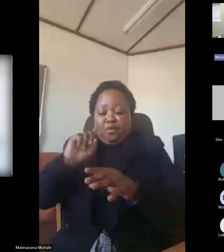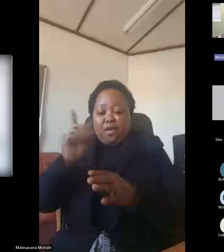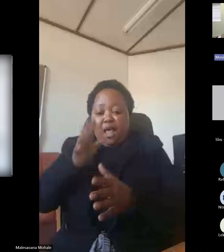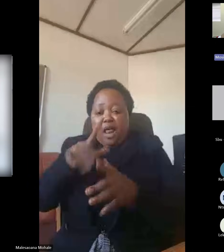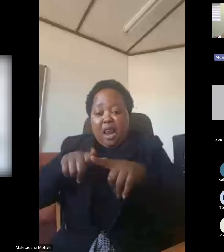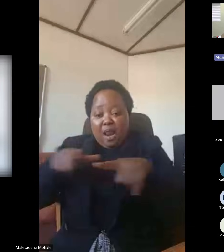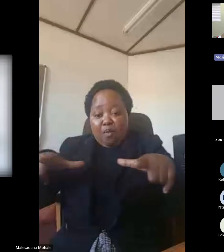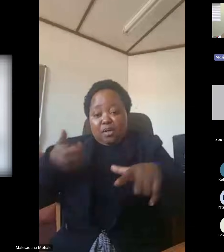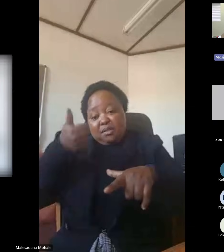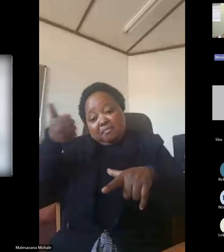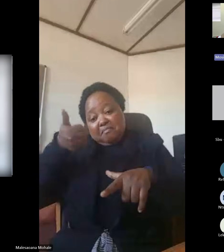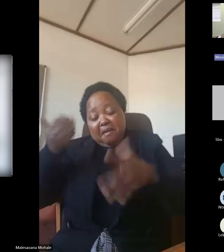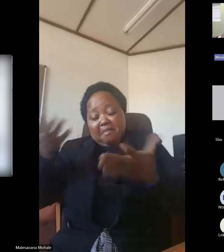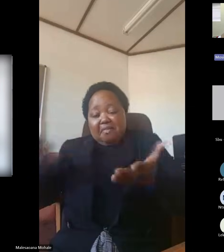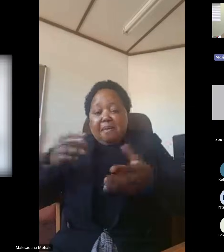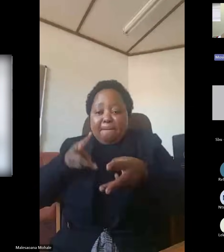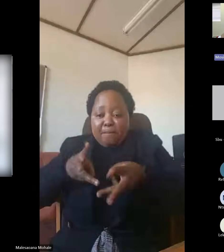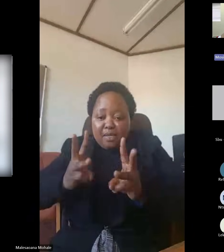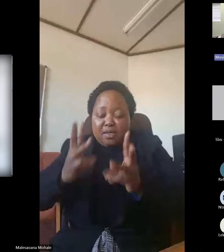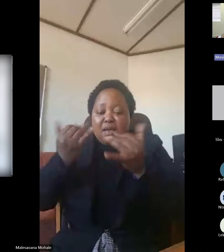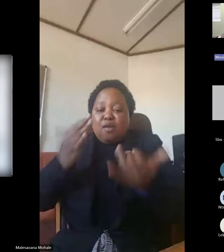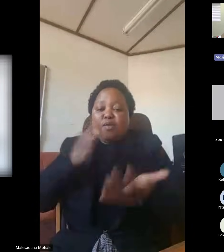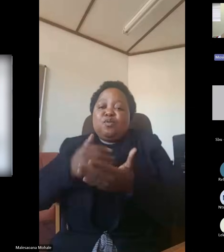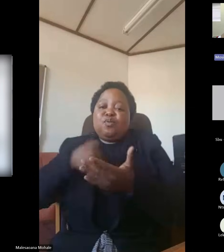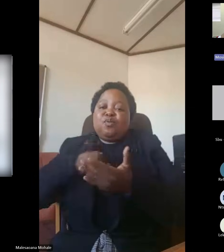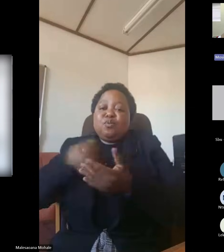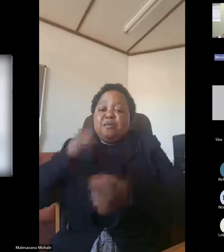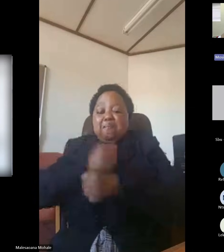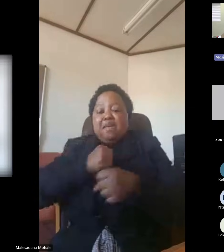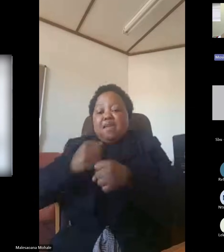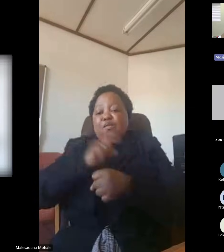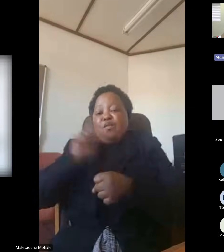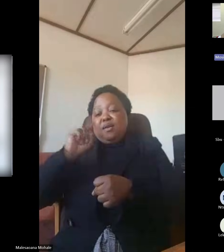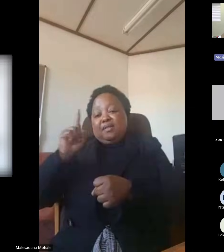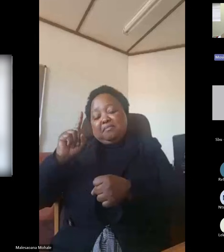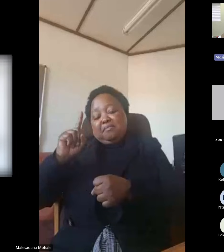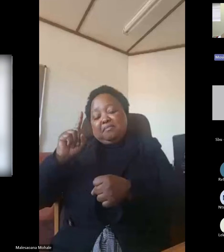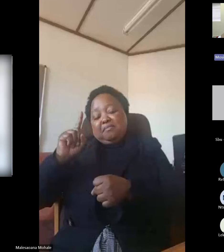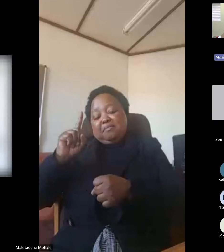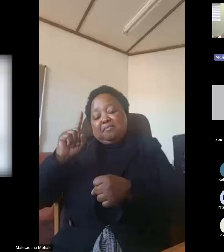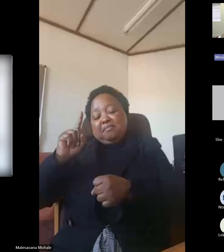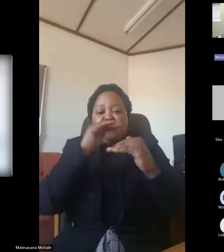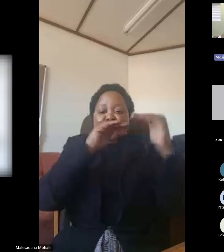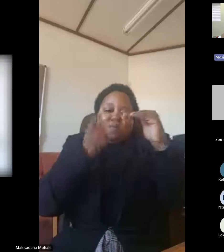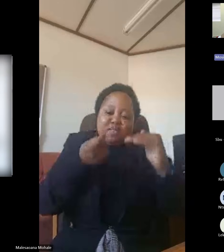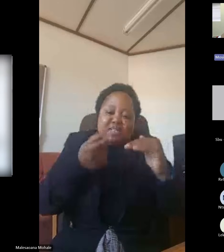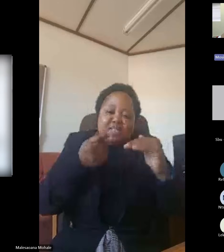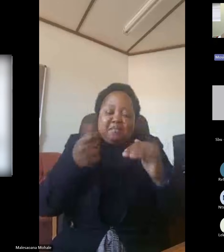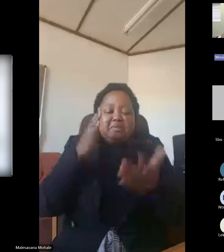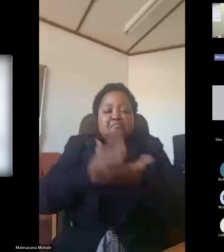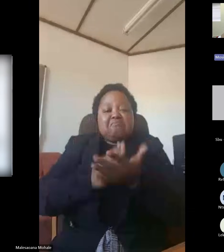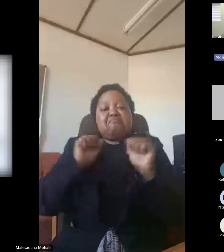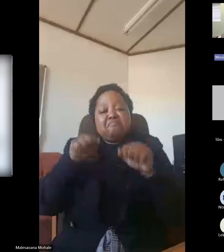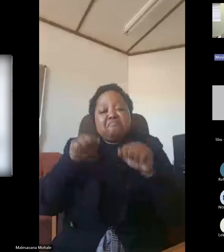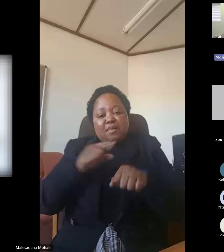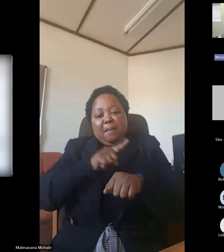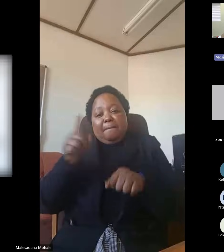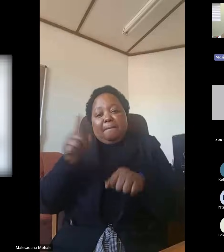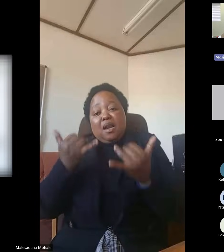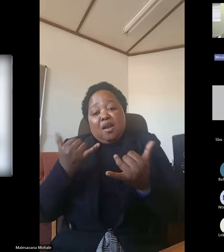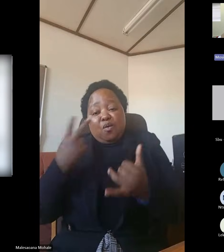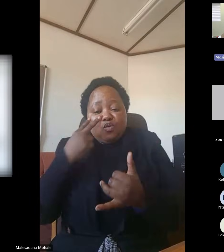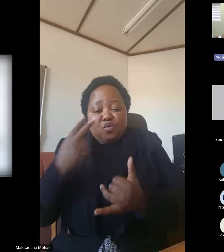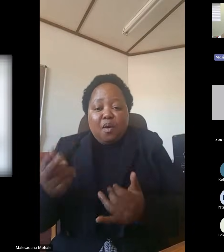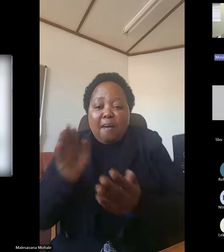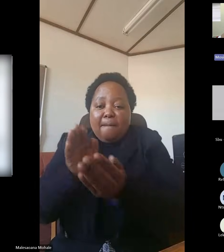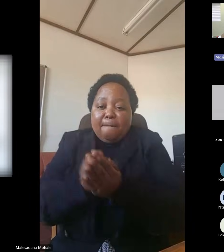other means. So I think we are making the baby steps, but we do call on more investment on that